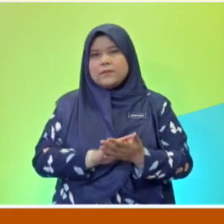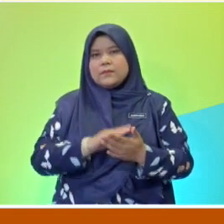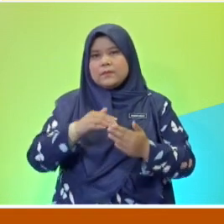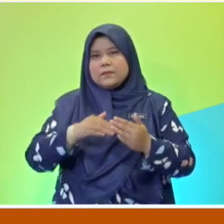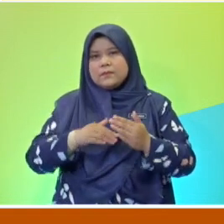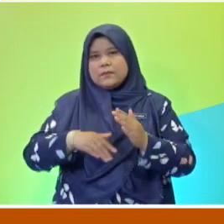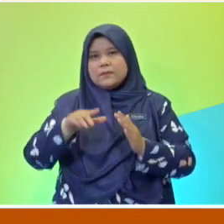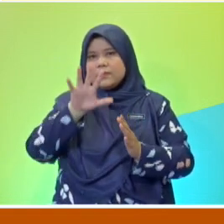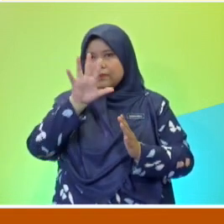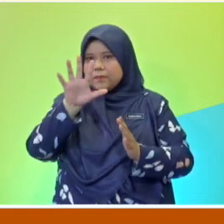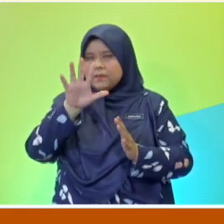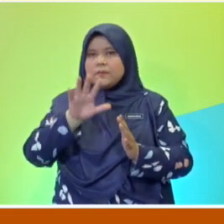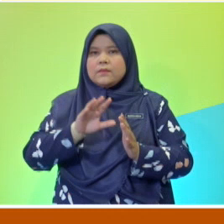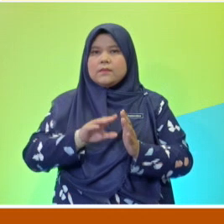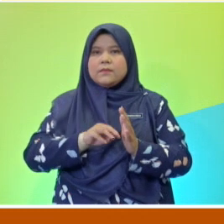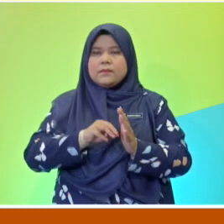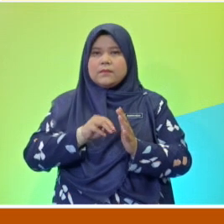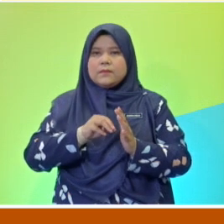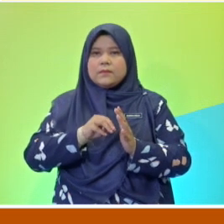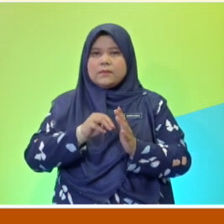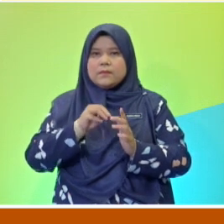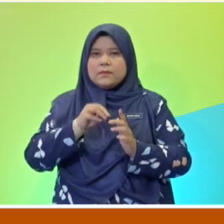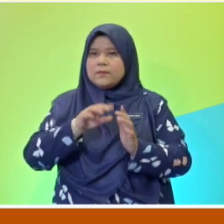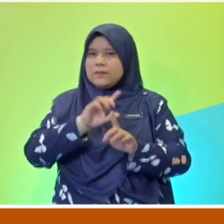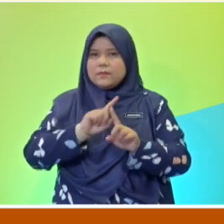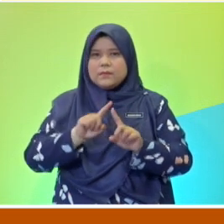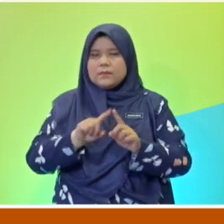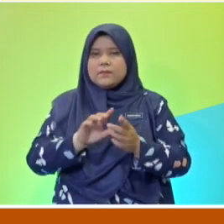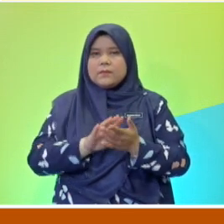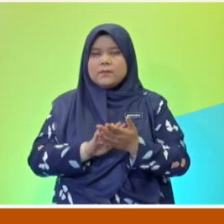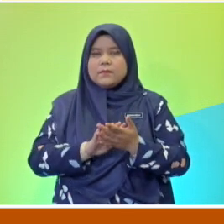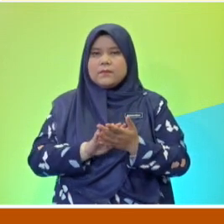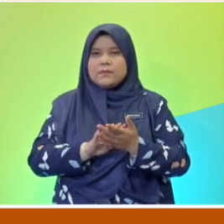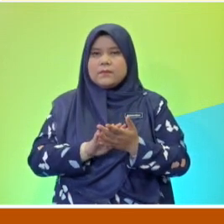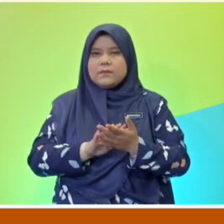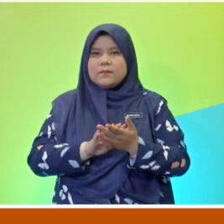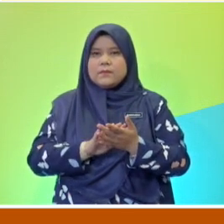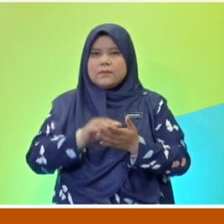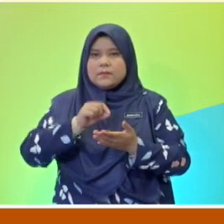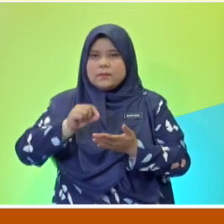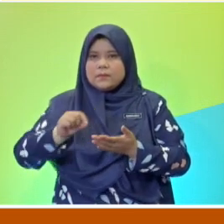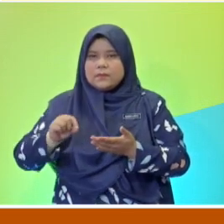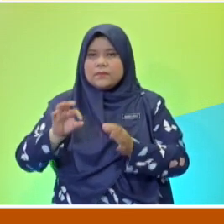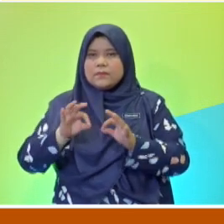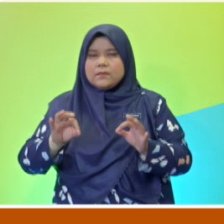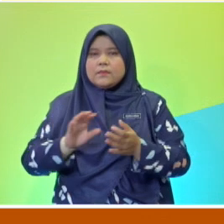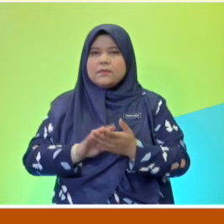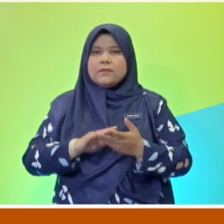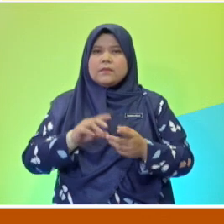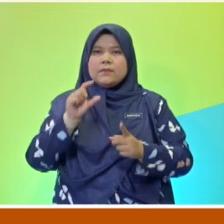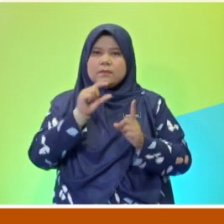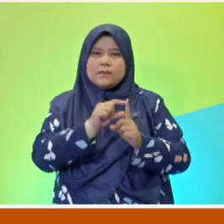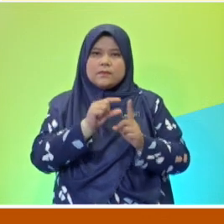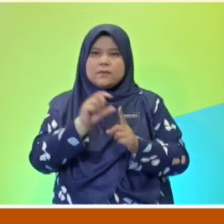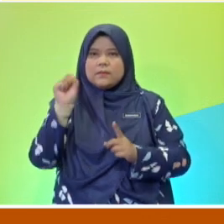5 words based on the information from the text. I see. Okay, however, for the vocabulary question, okay, they are going